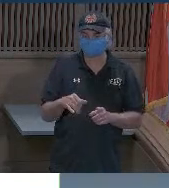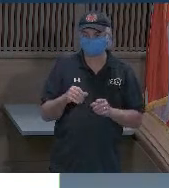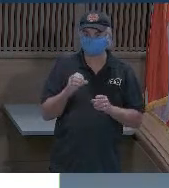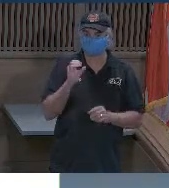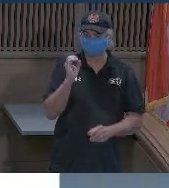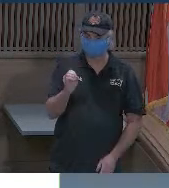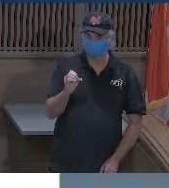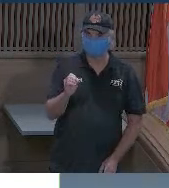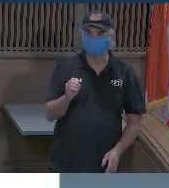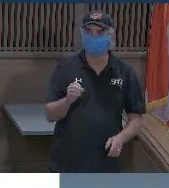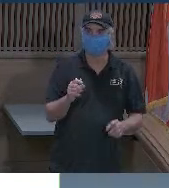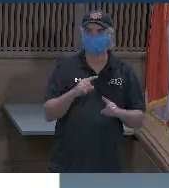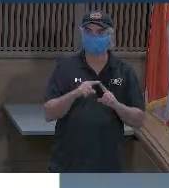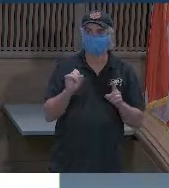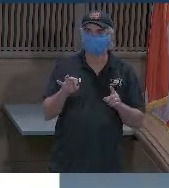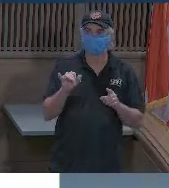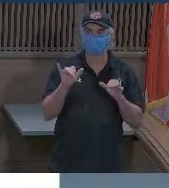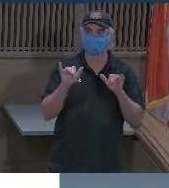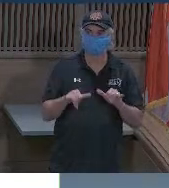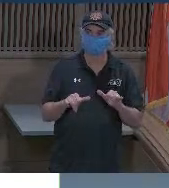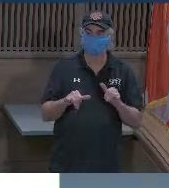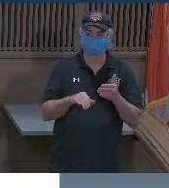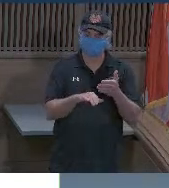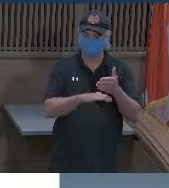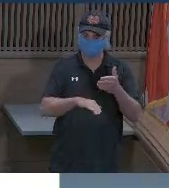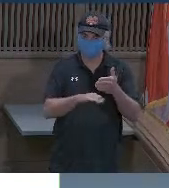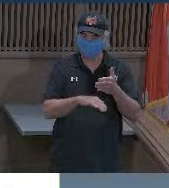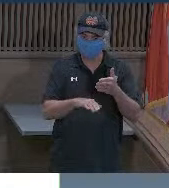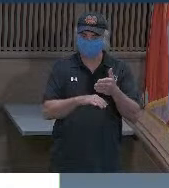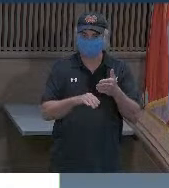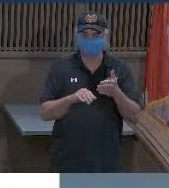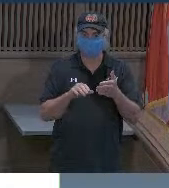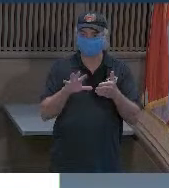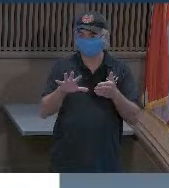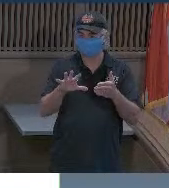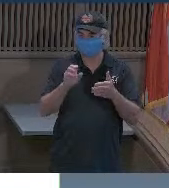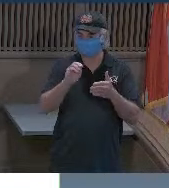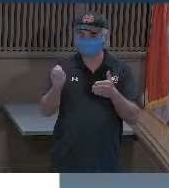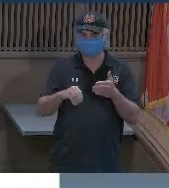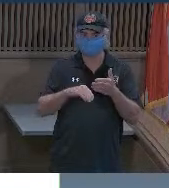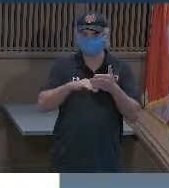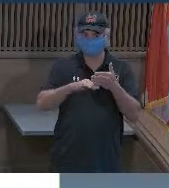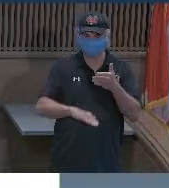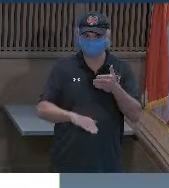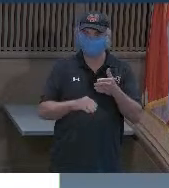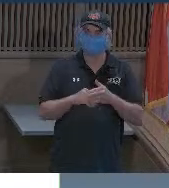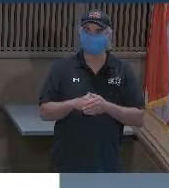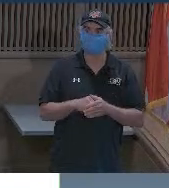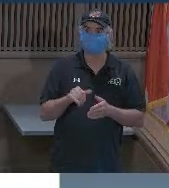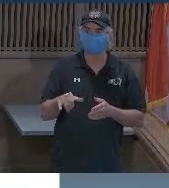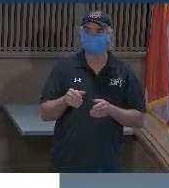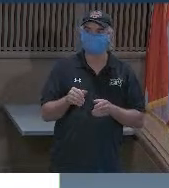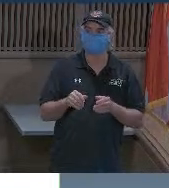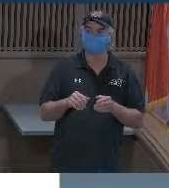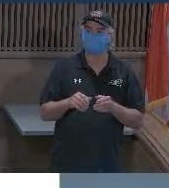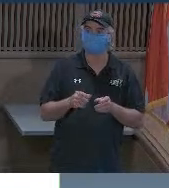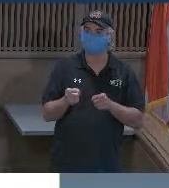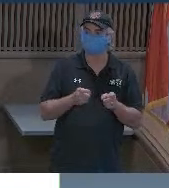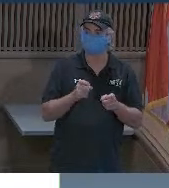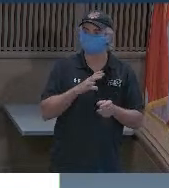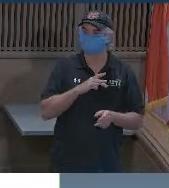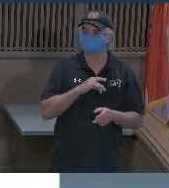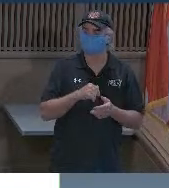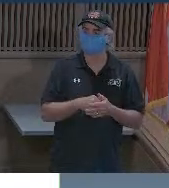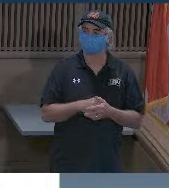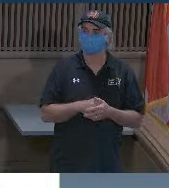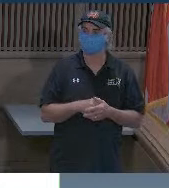long as it's under 5%, it's pretty well under control. When it got up to 22%,